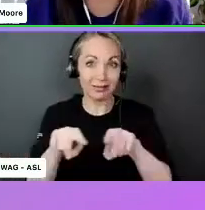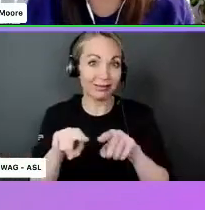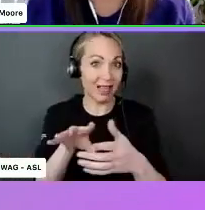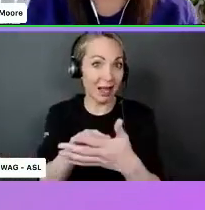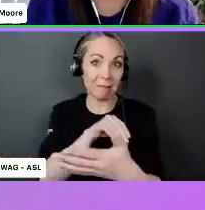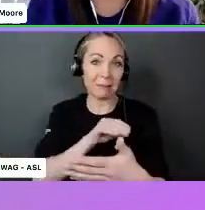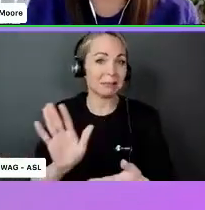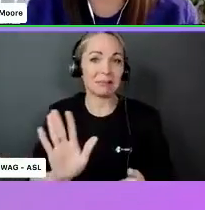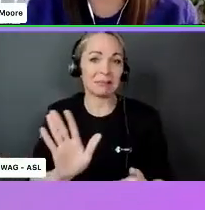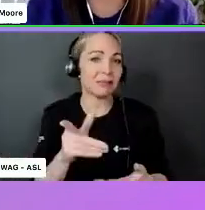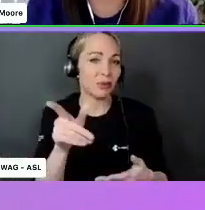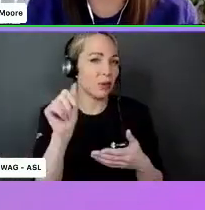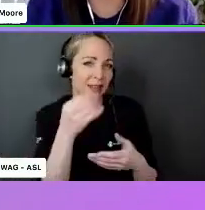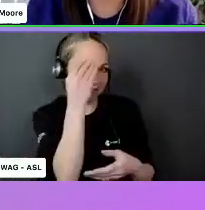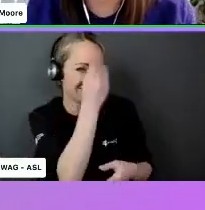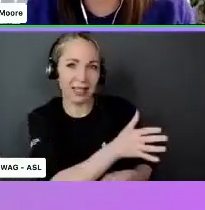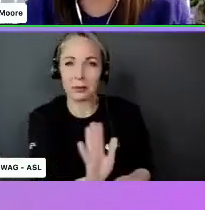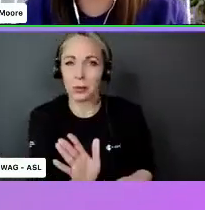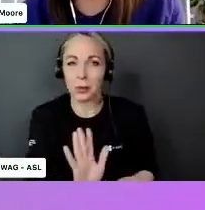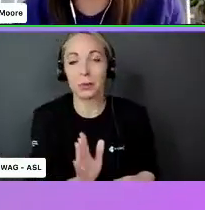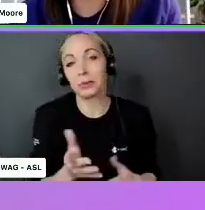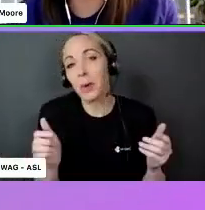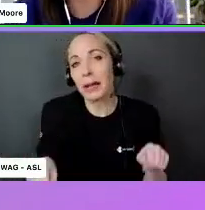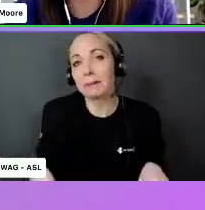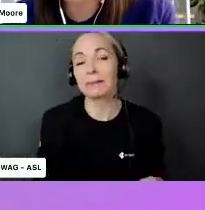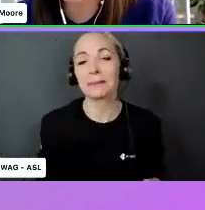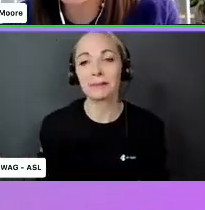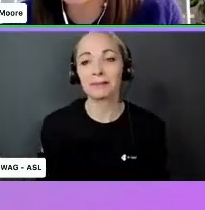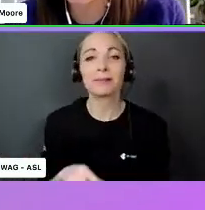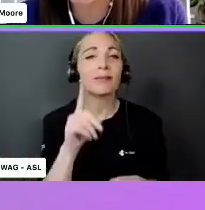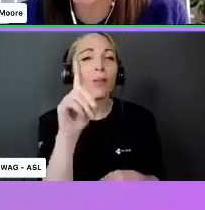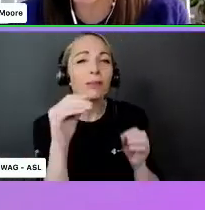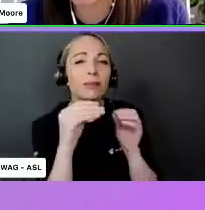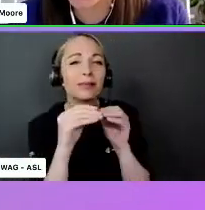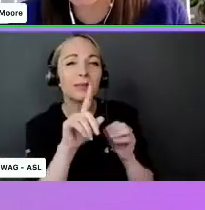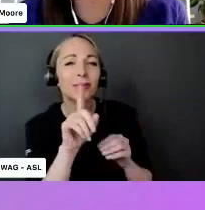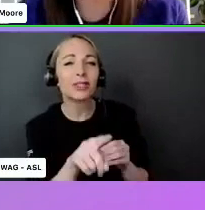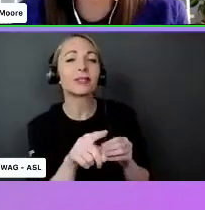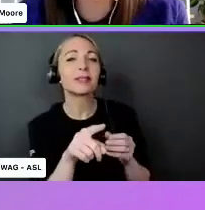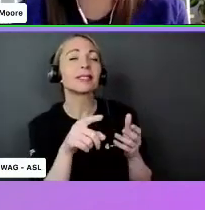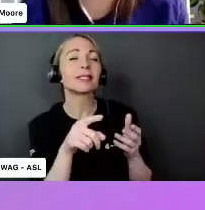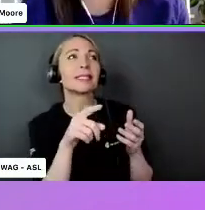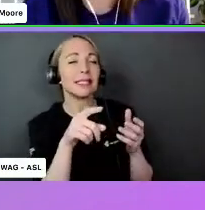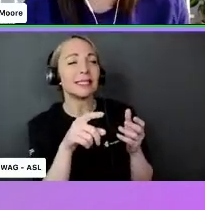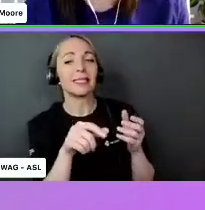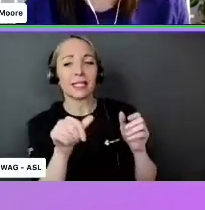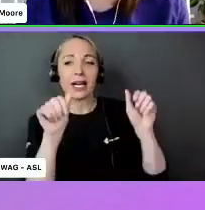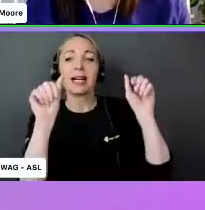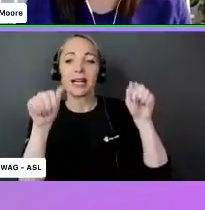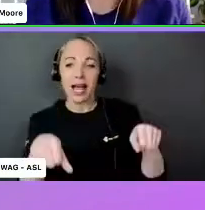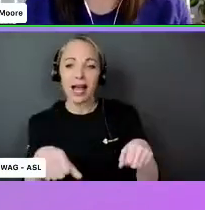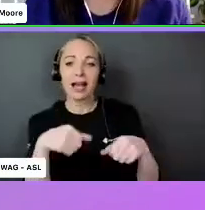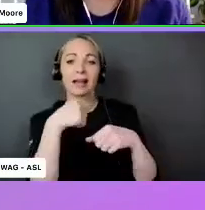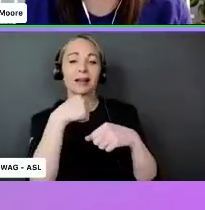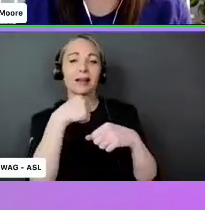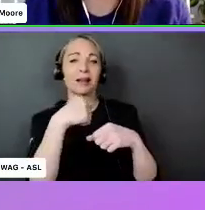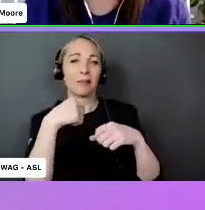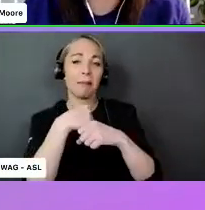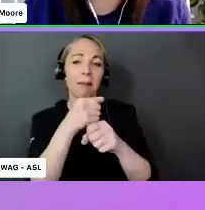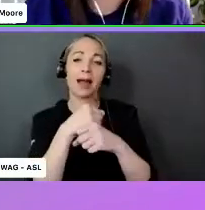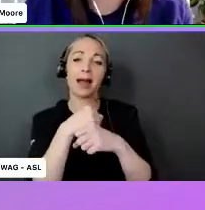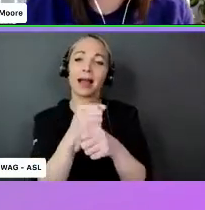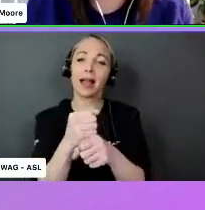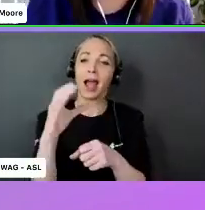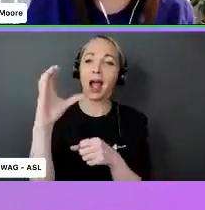more question here, squeeze one more in. It's quite possible to create conformance semantic markup that, as an